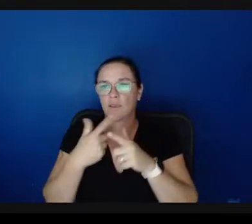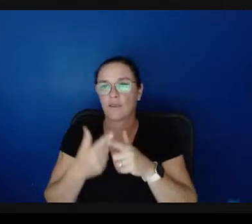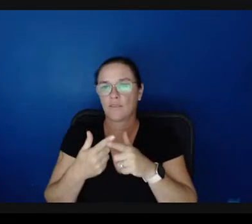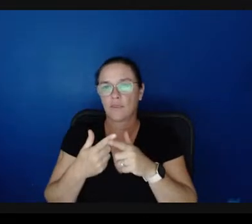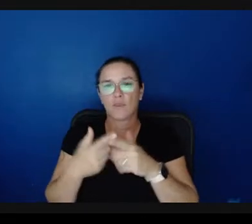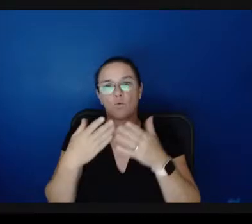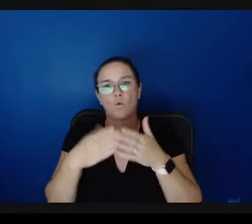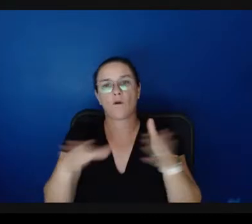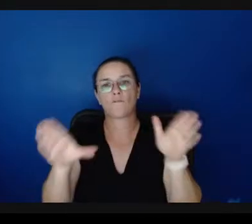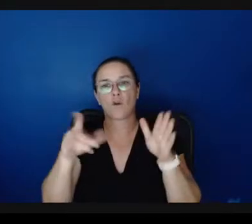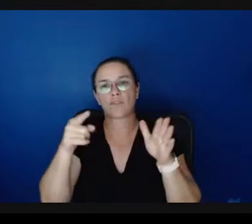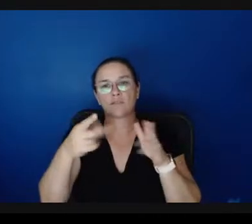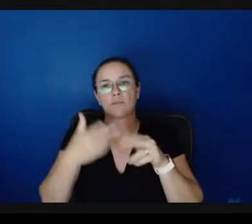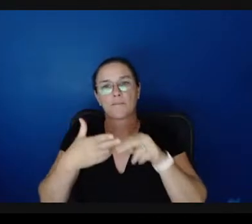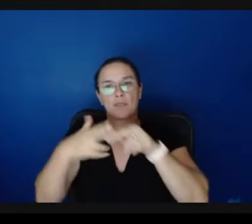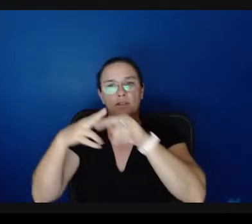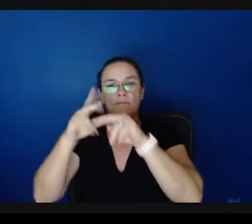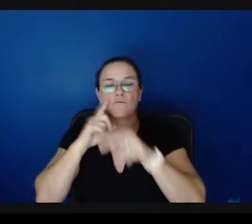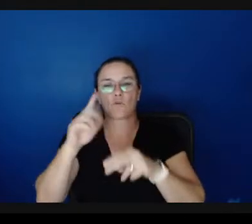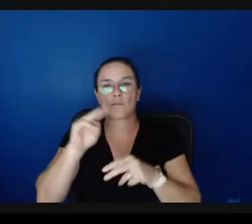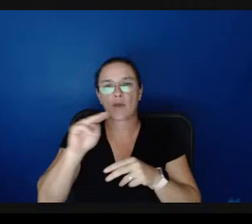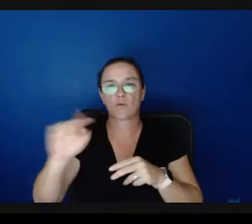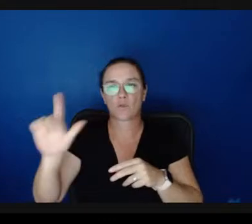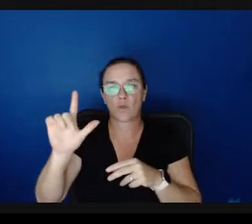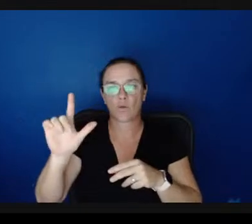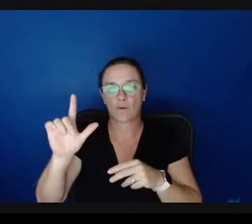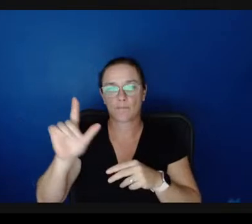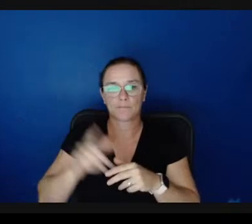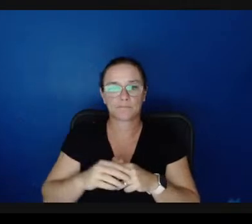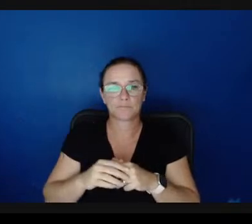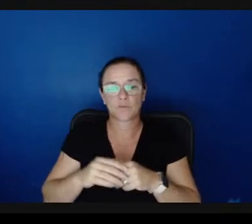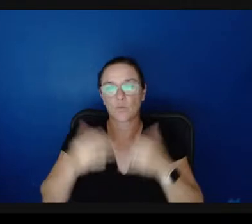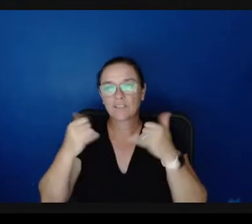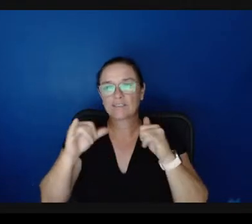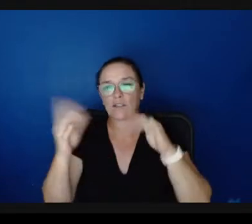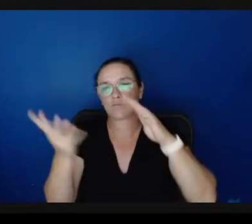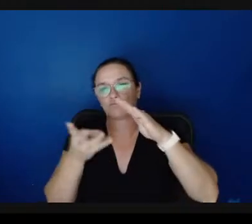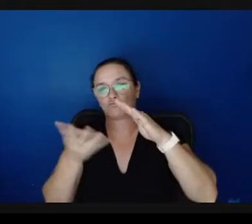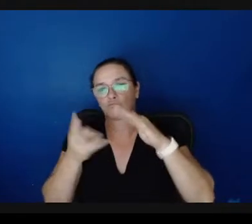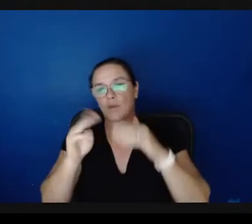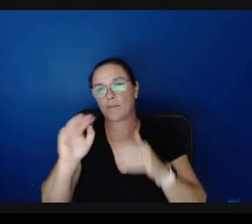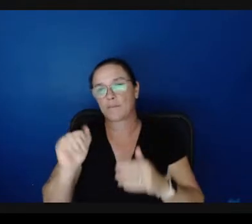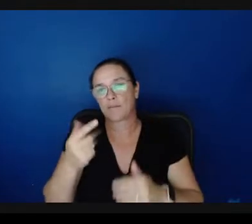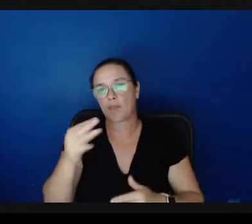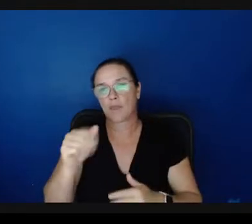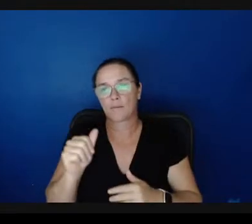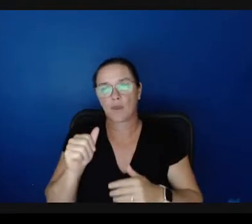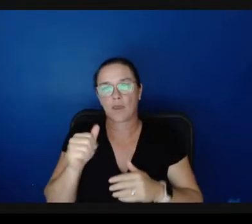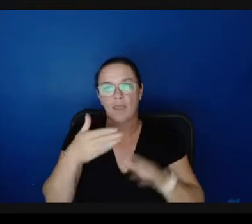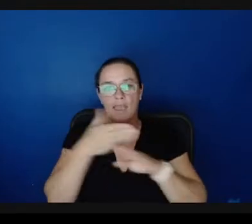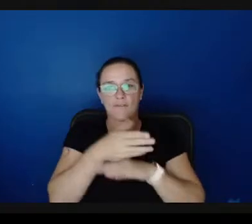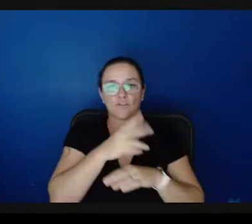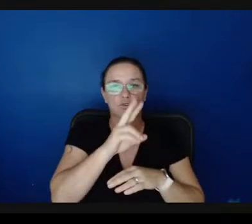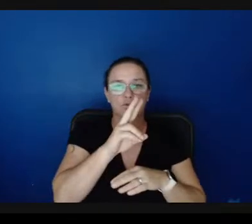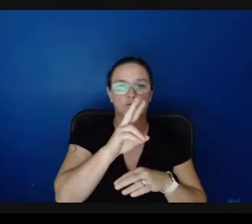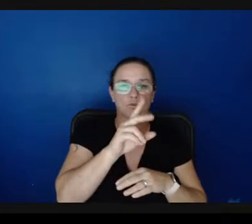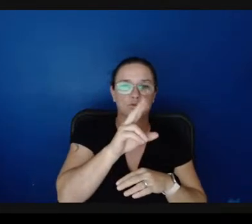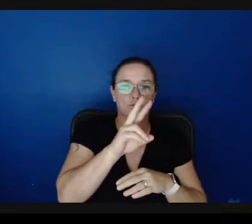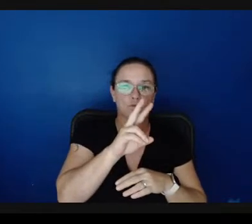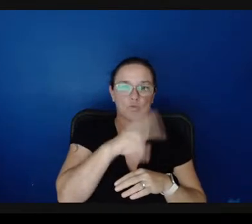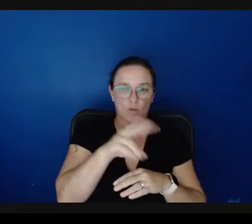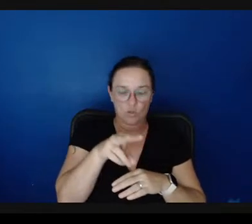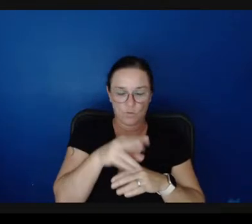this buildup of Mauna Loa as it's still being injected with magma following 2022. So earthquake rates per